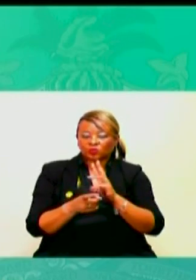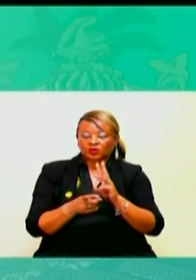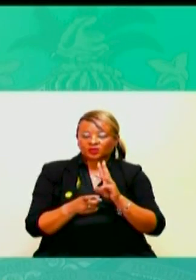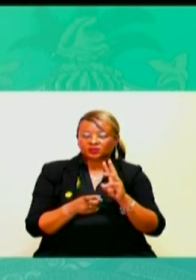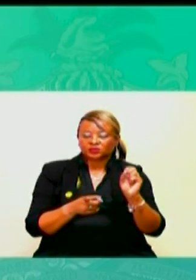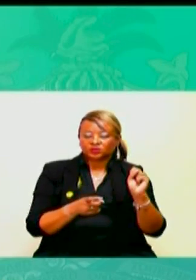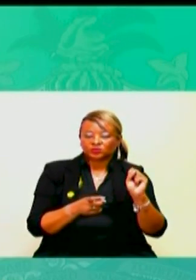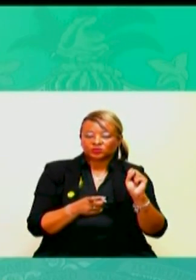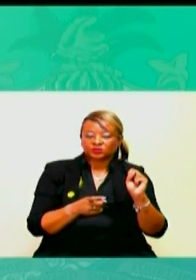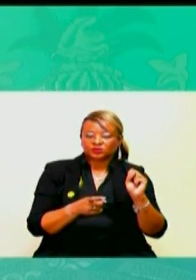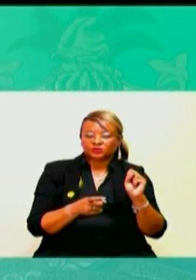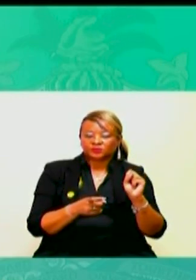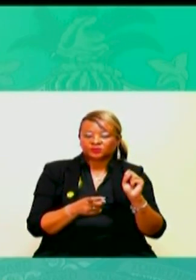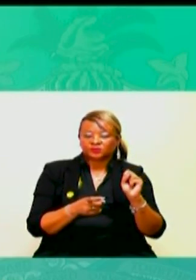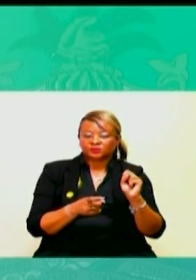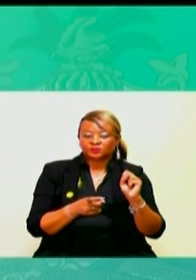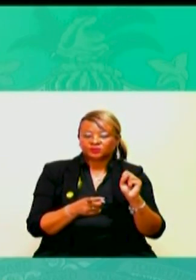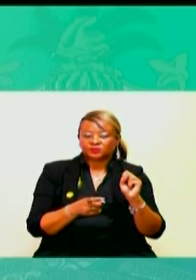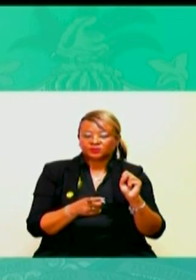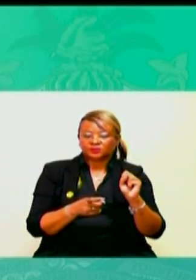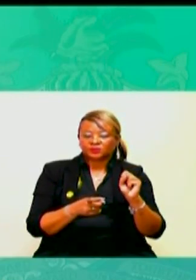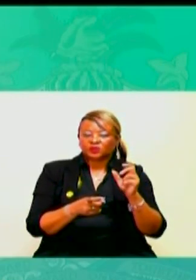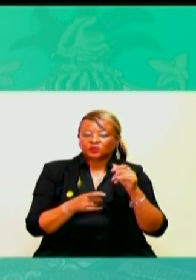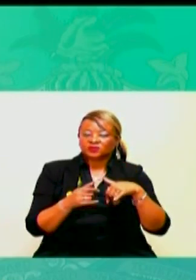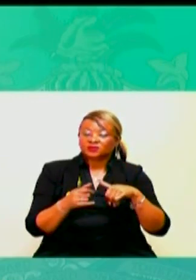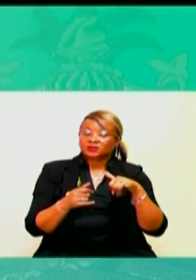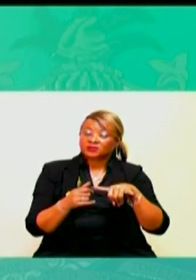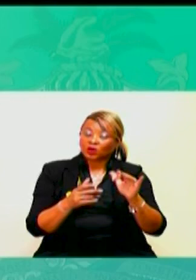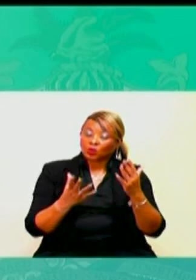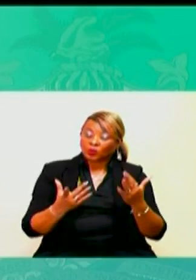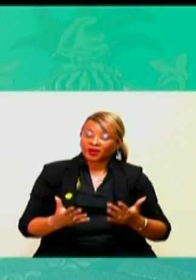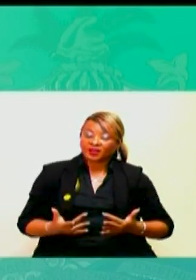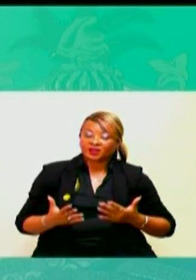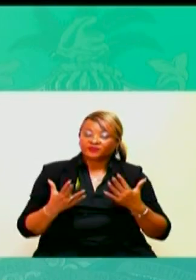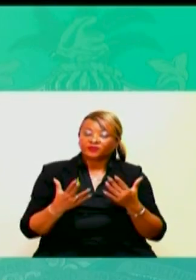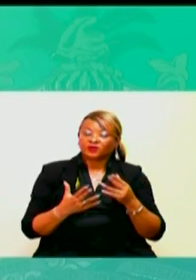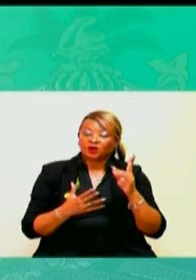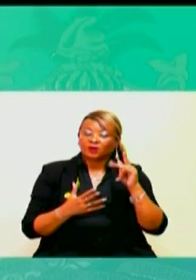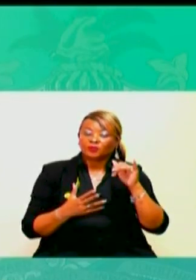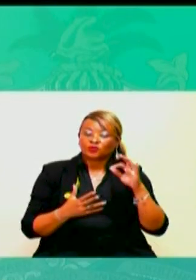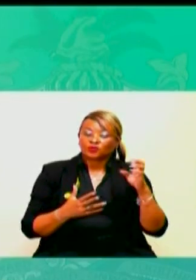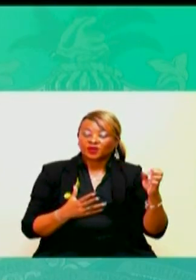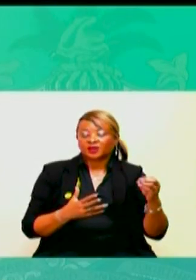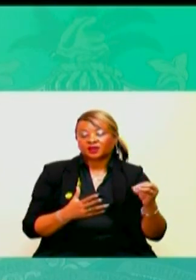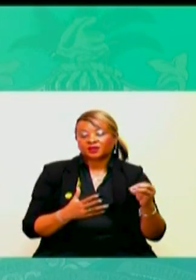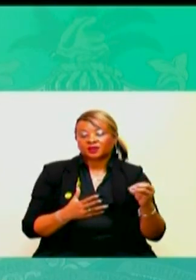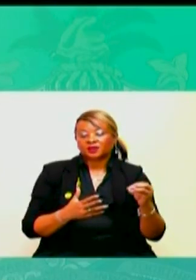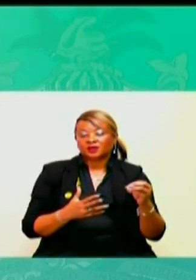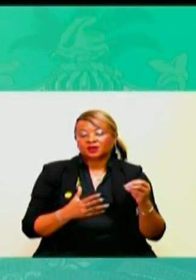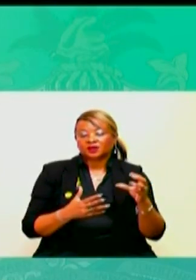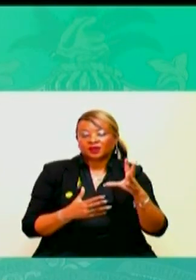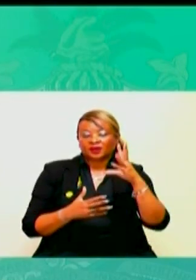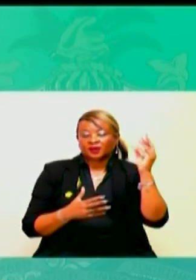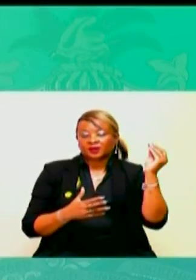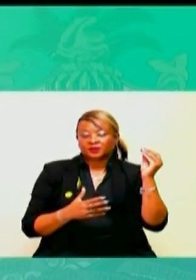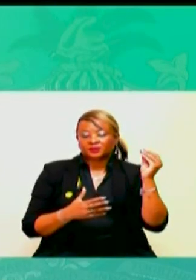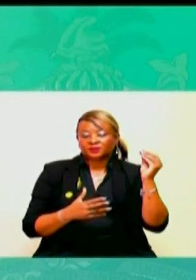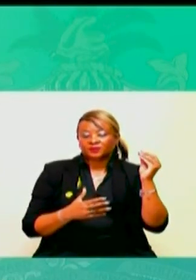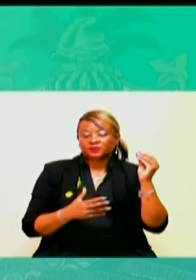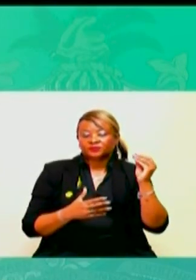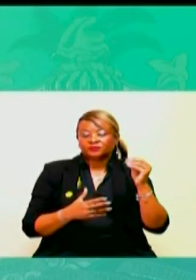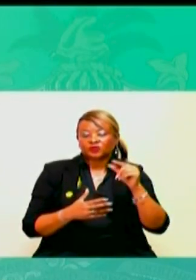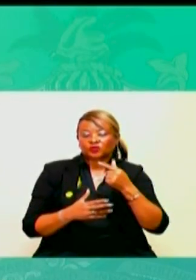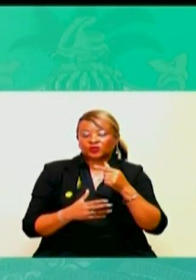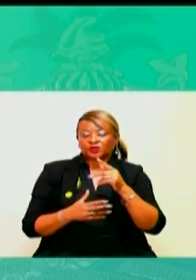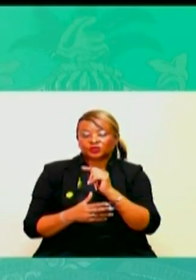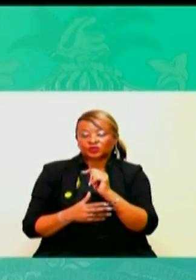Corporation. We are also still waiting on much needed upgrades to Cedar Harbor and Blackwood Well Fields and Greentail